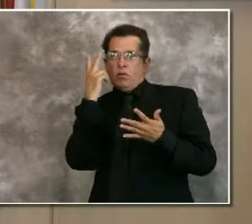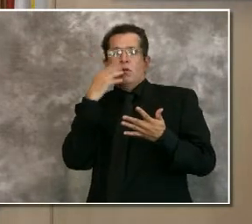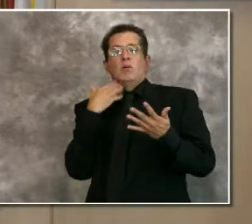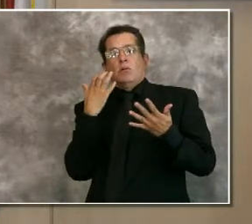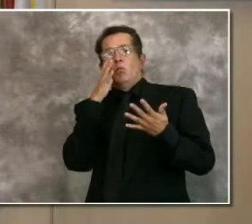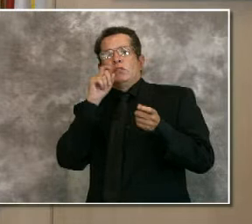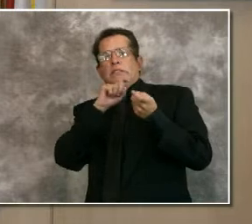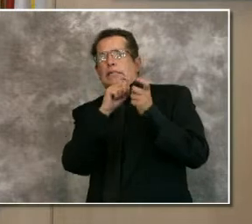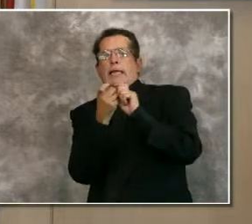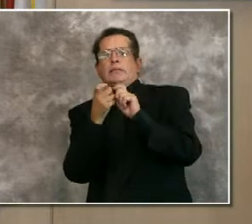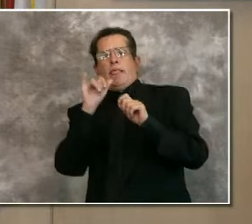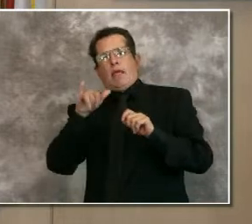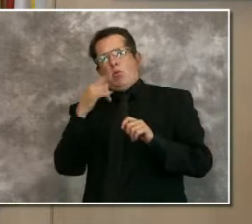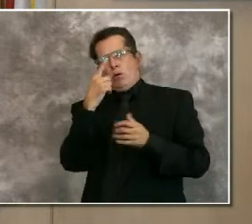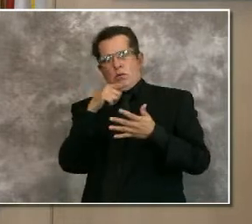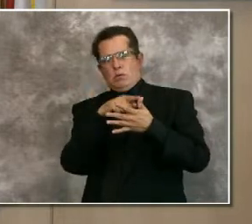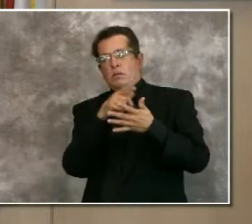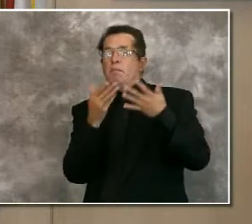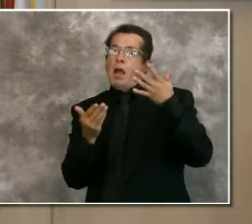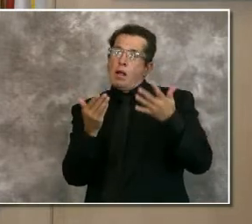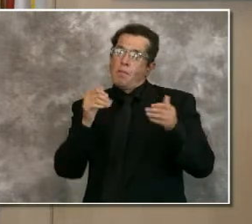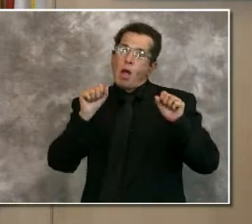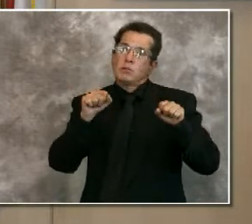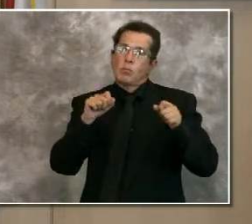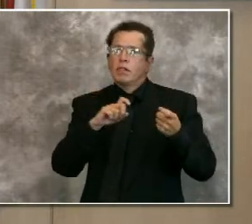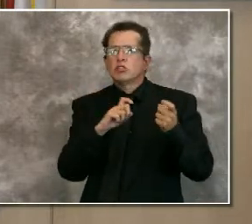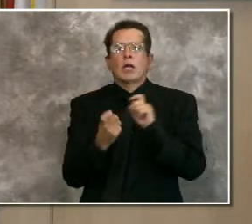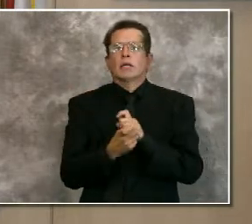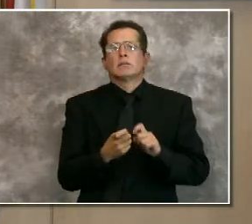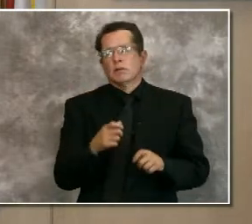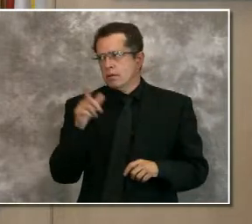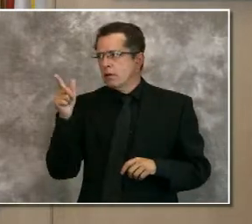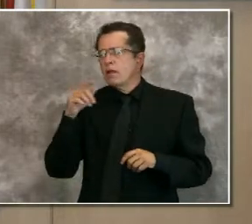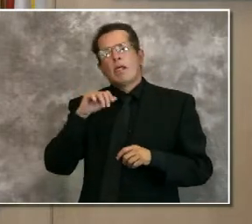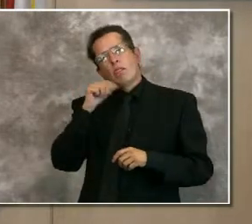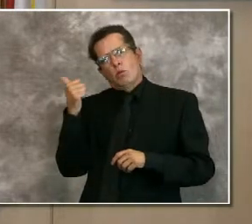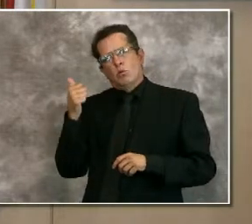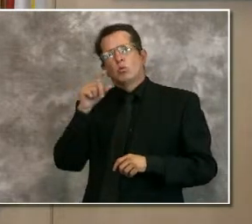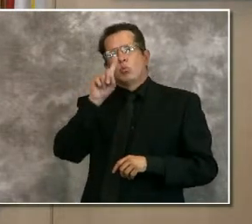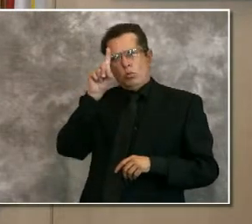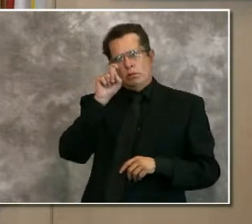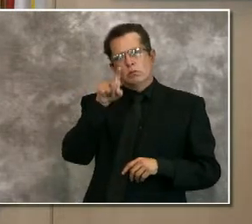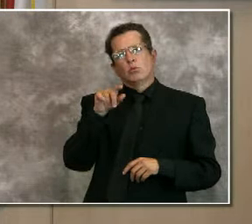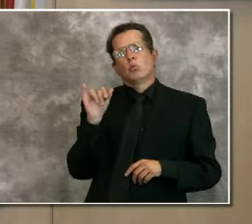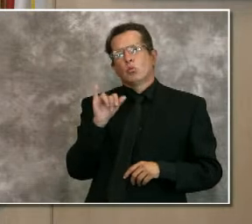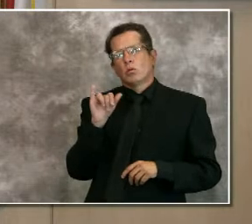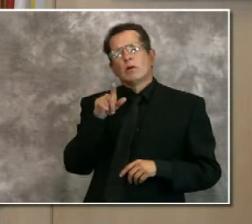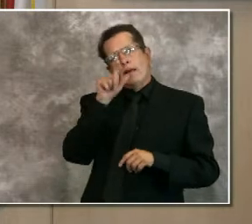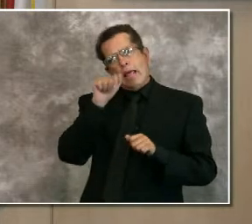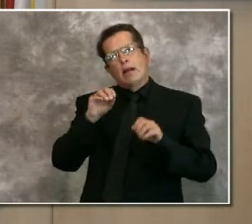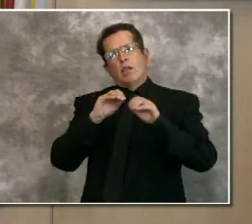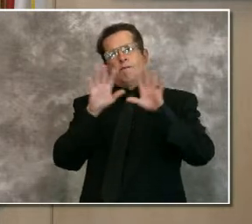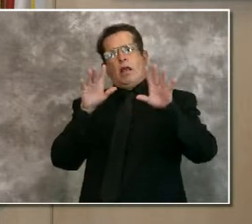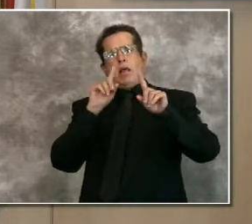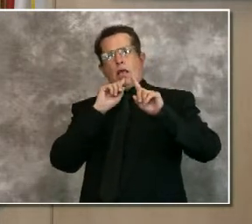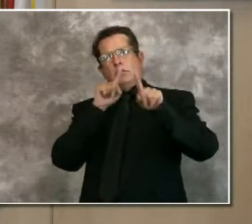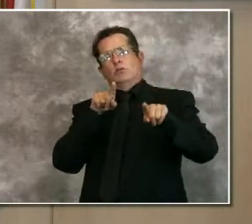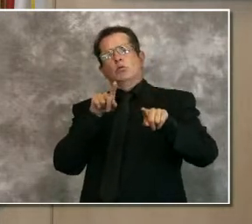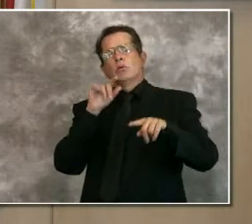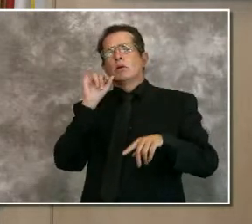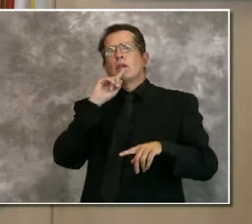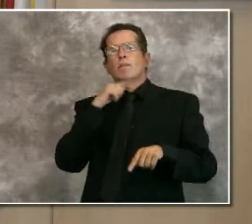changing that trigger. And then the final question from Taryn is also, can you clarify again when exactly